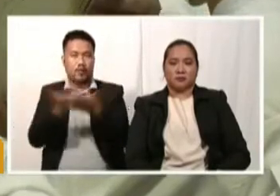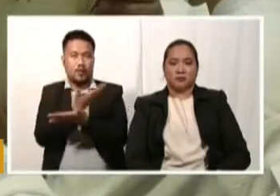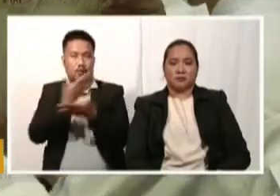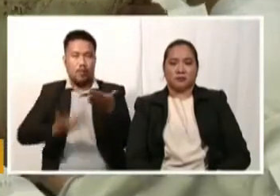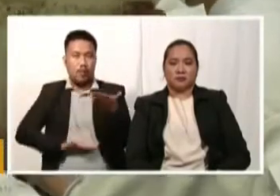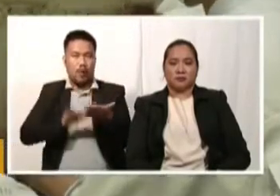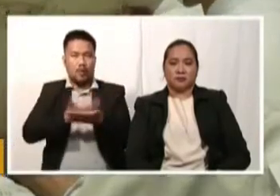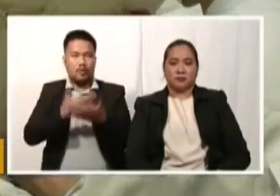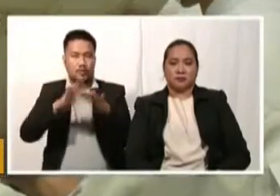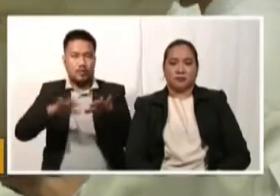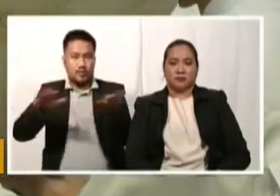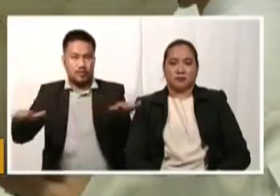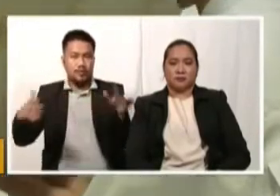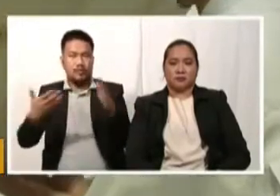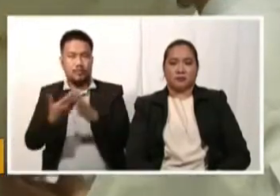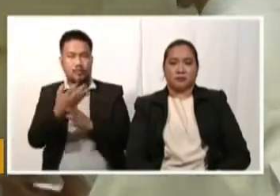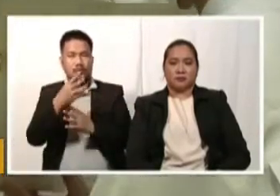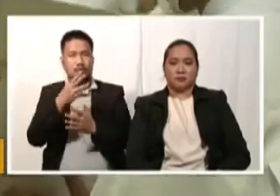Spirit.